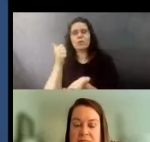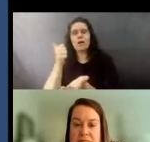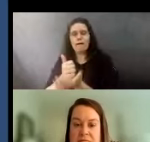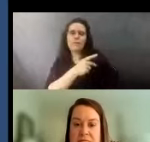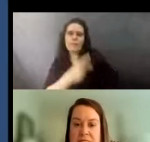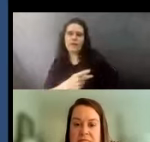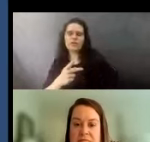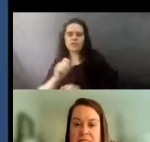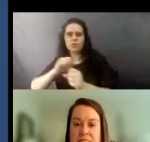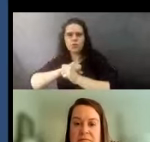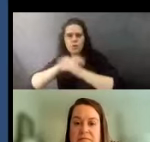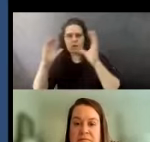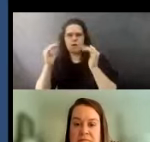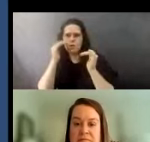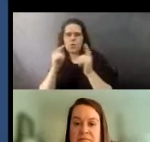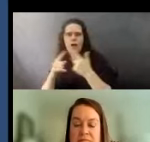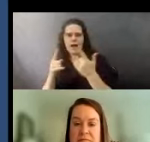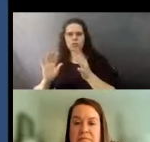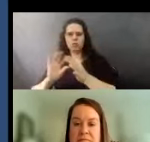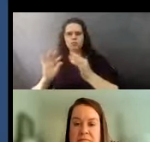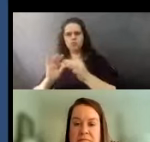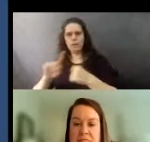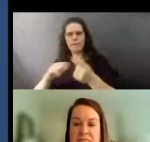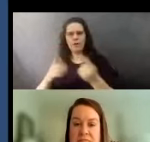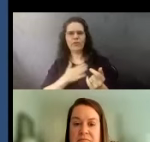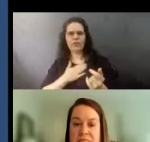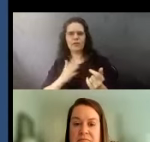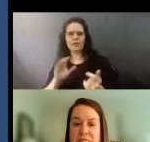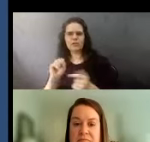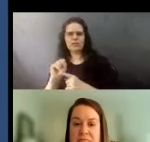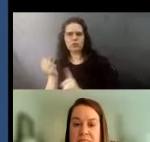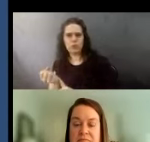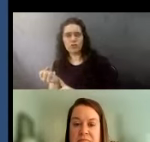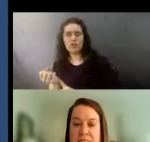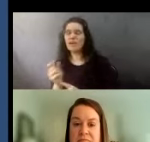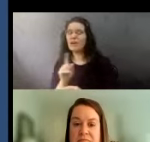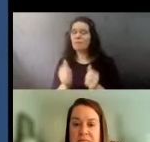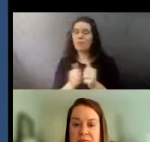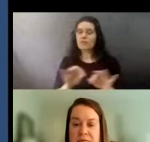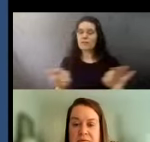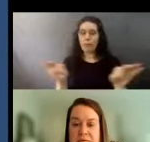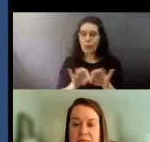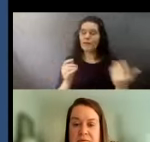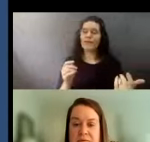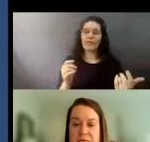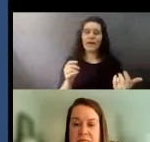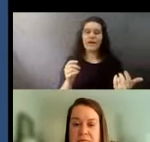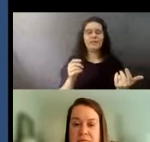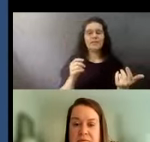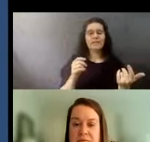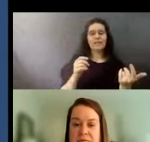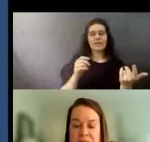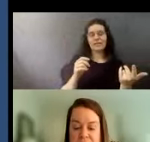individual employee to keep communicating with the employer and keep considering how they can participate